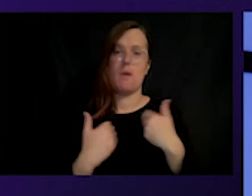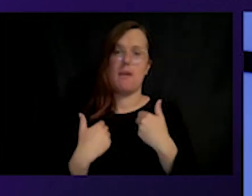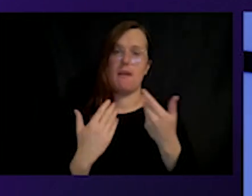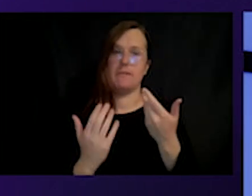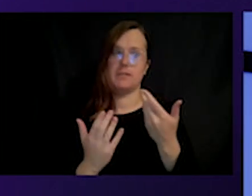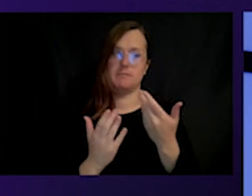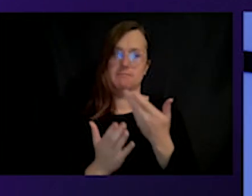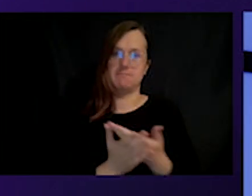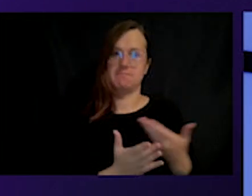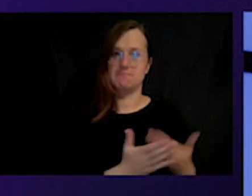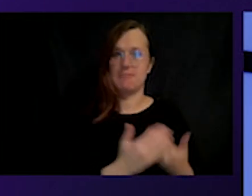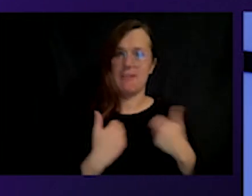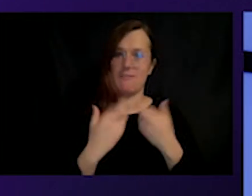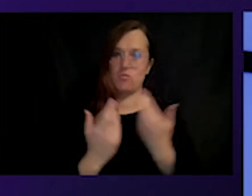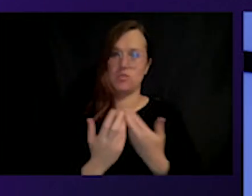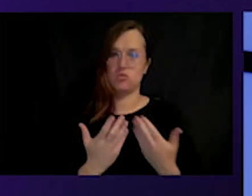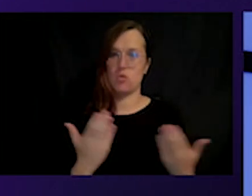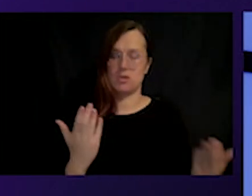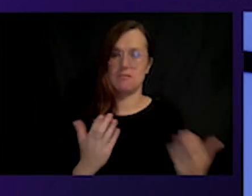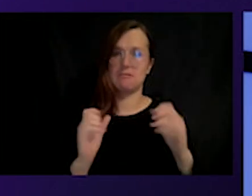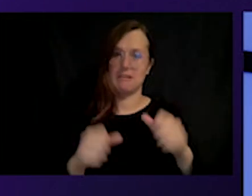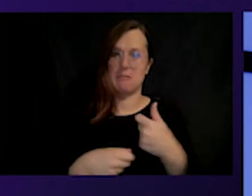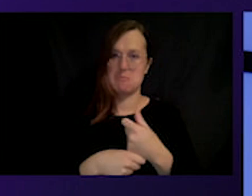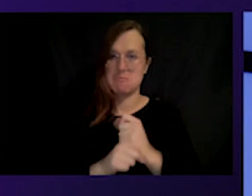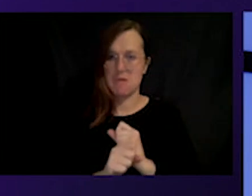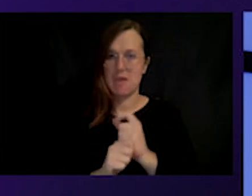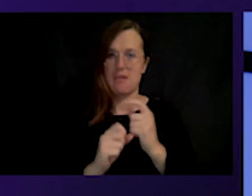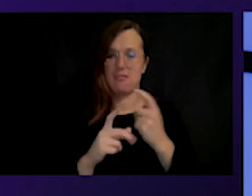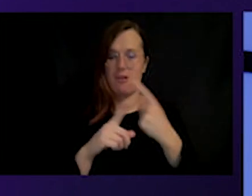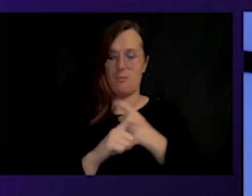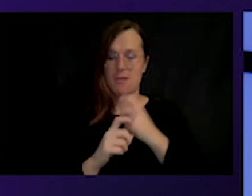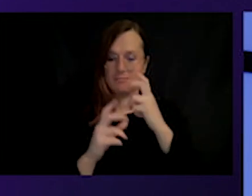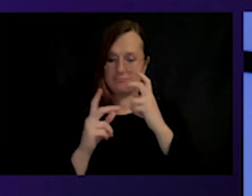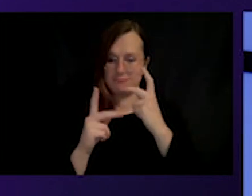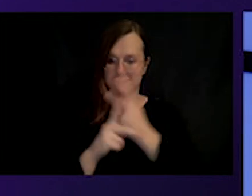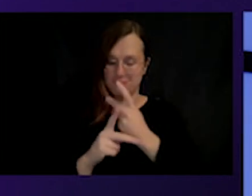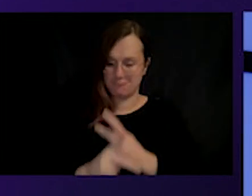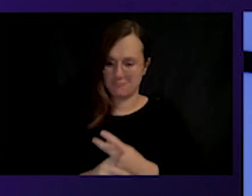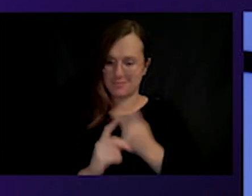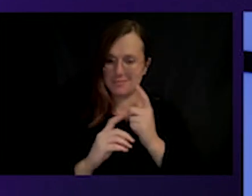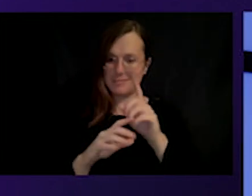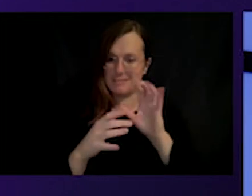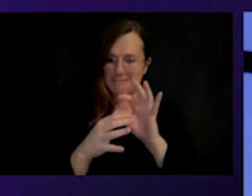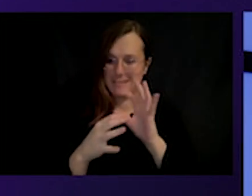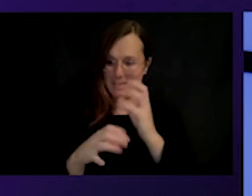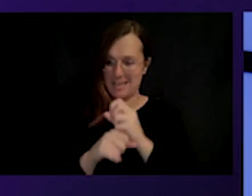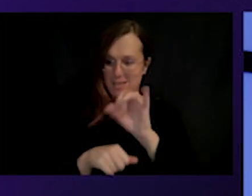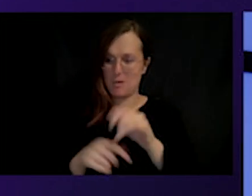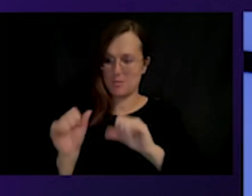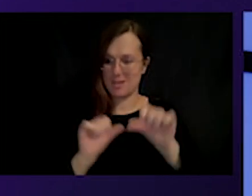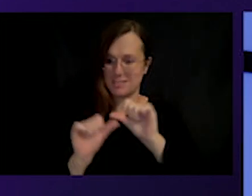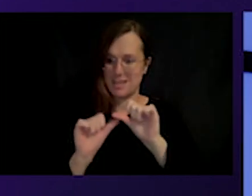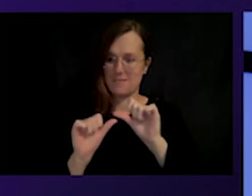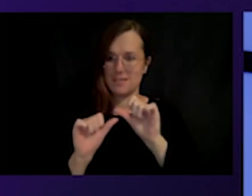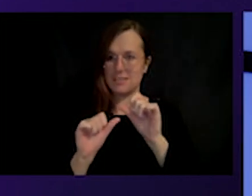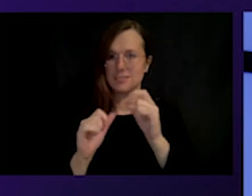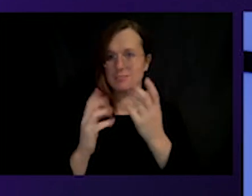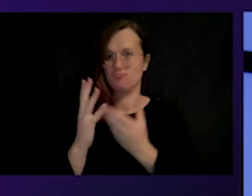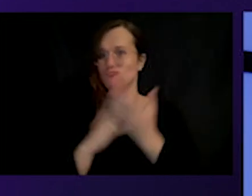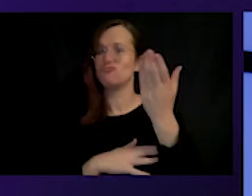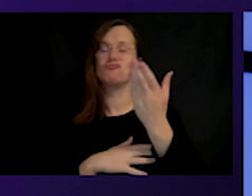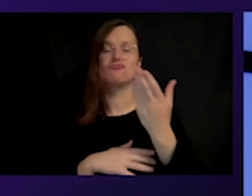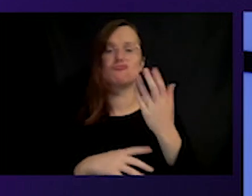the resources to be able to make the complex calculations that are necessary to potentially get scientific breakthroughs like that. It's a